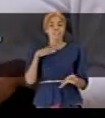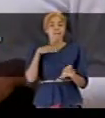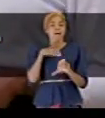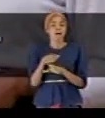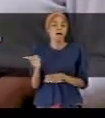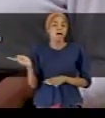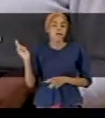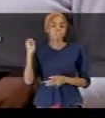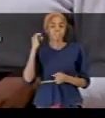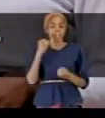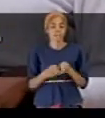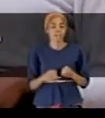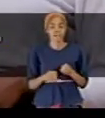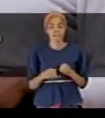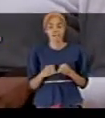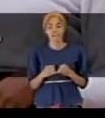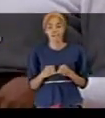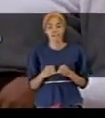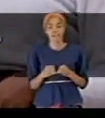last, at the